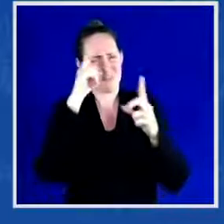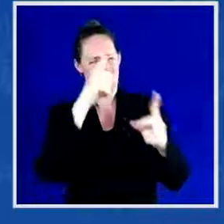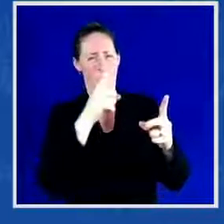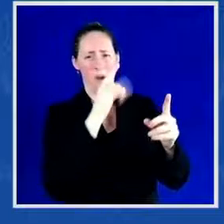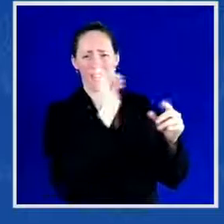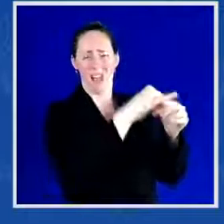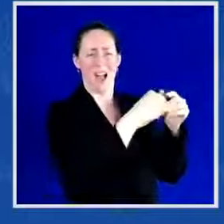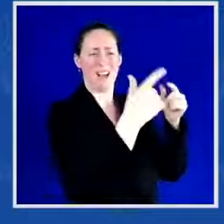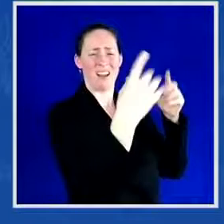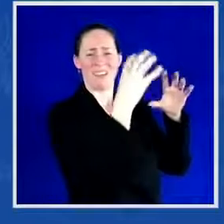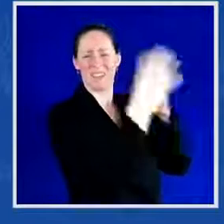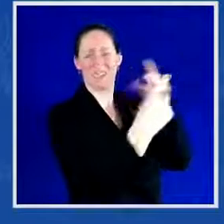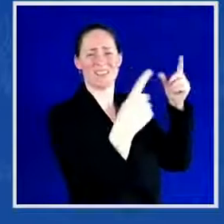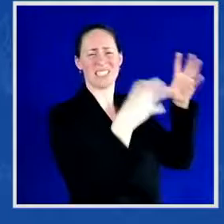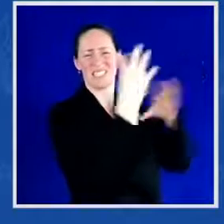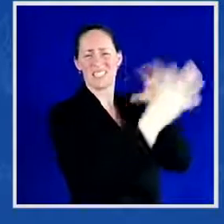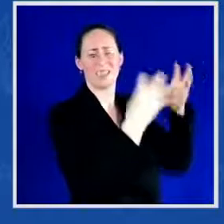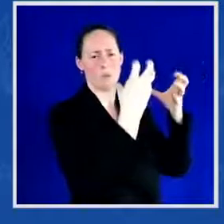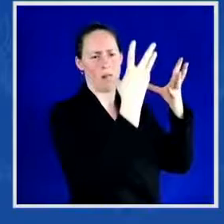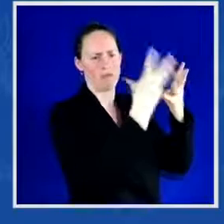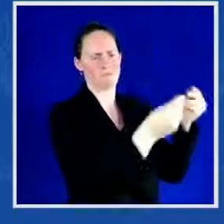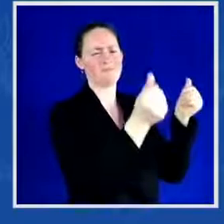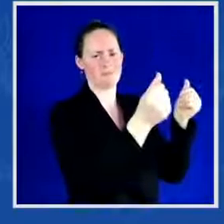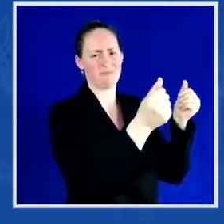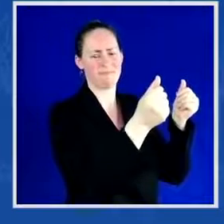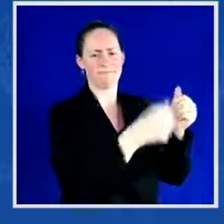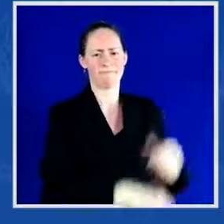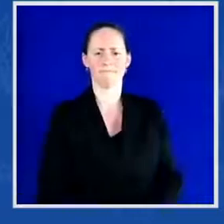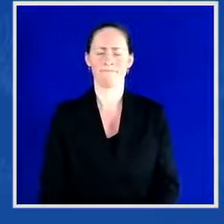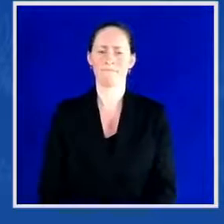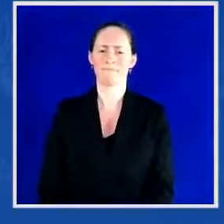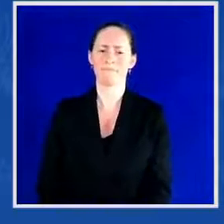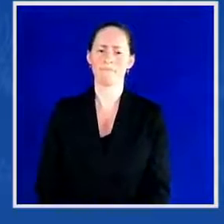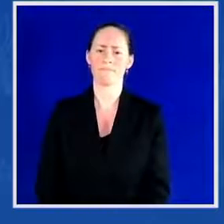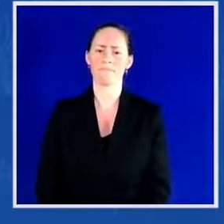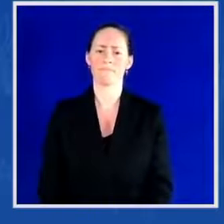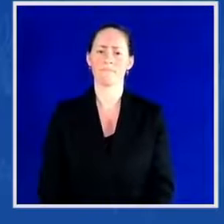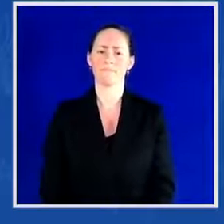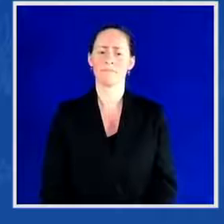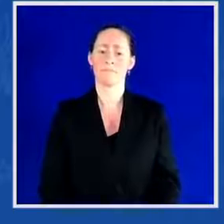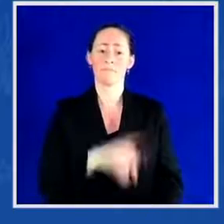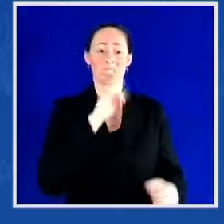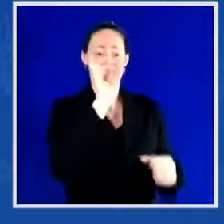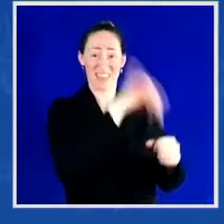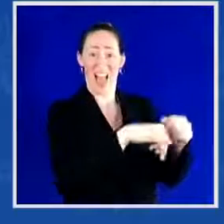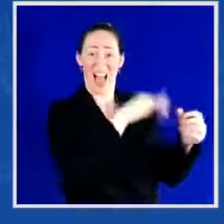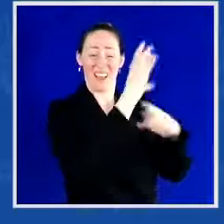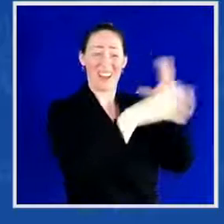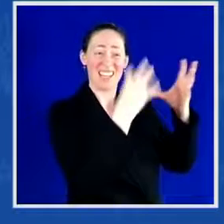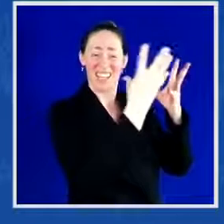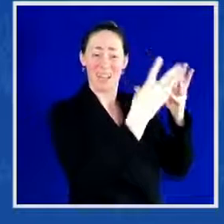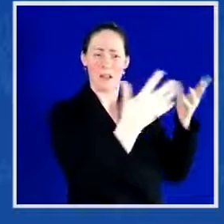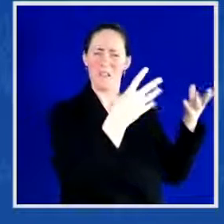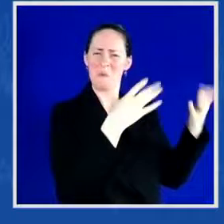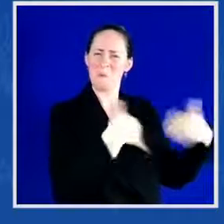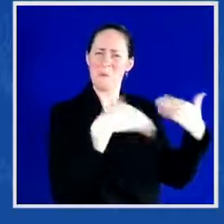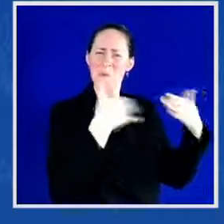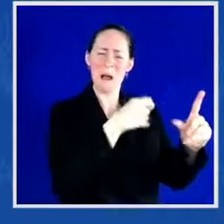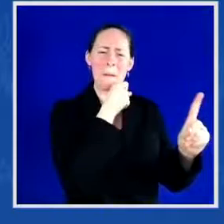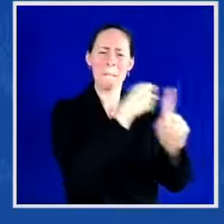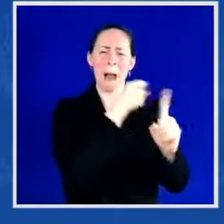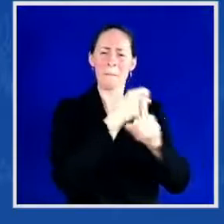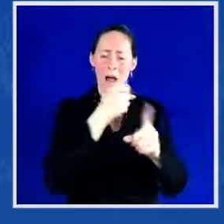in the tragic deaths of so many civilians, including children. And I send my sincere condolences to all the